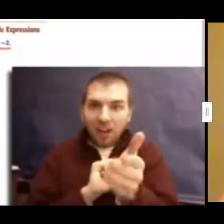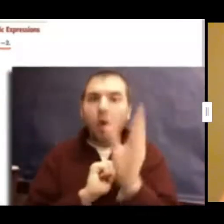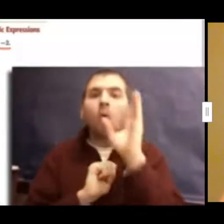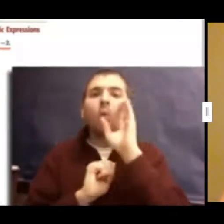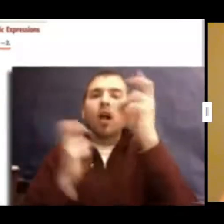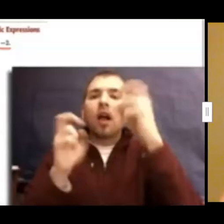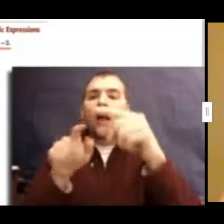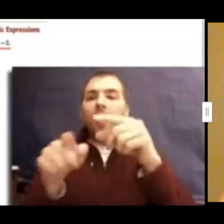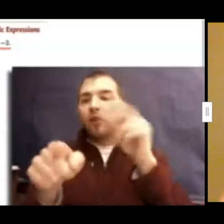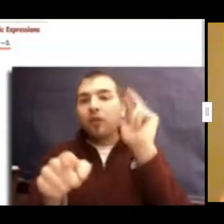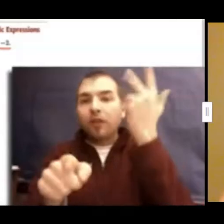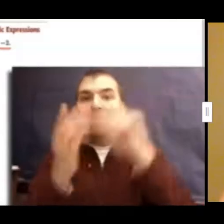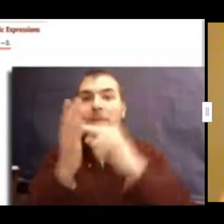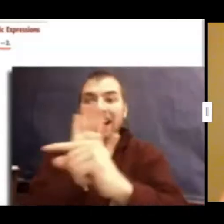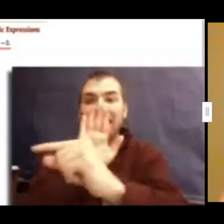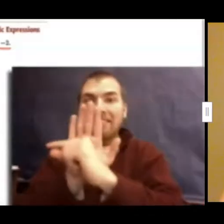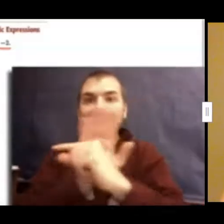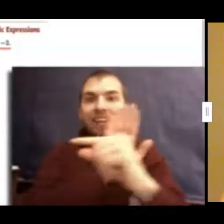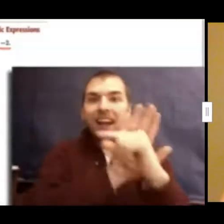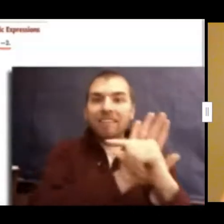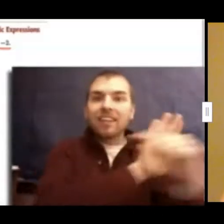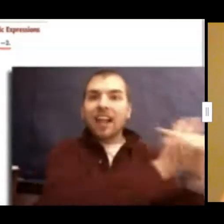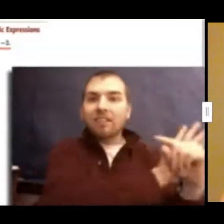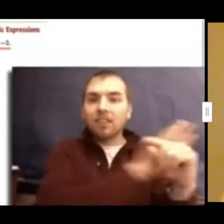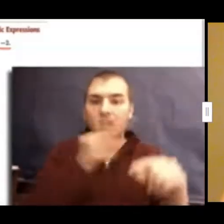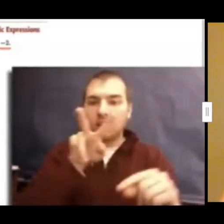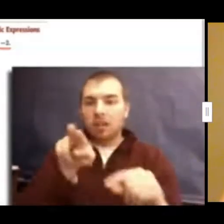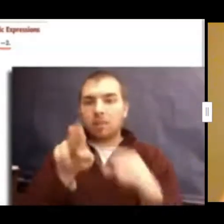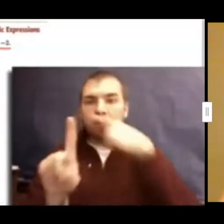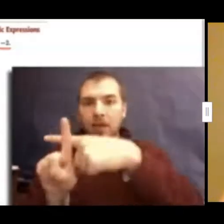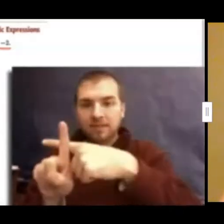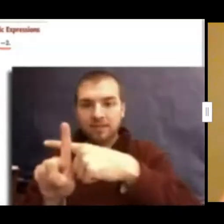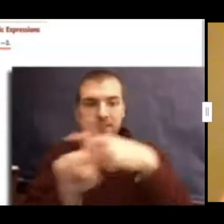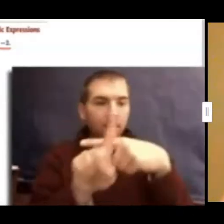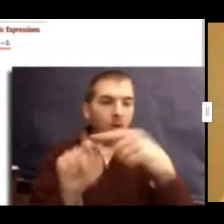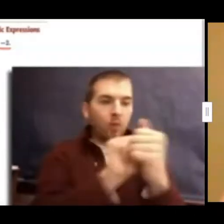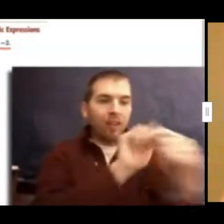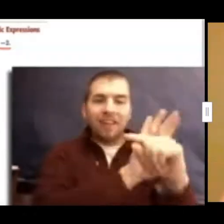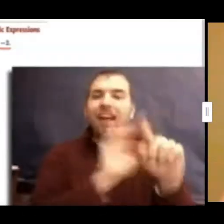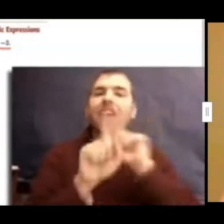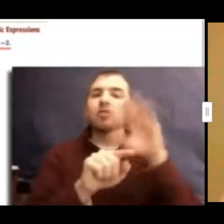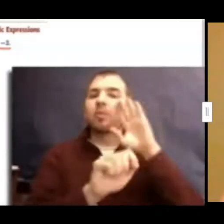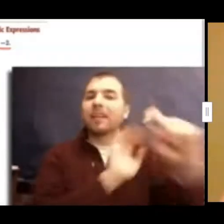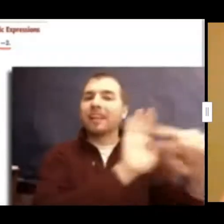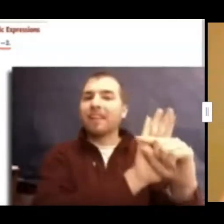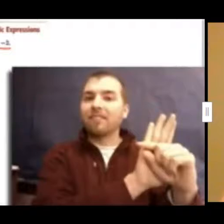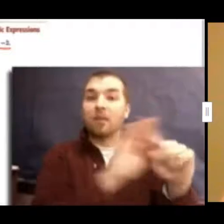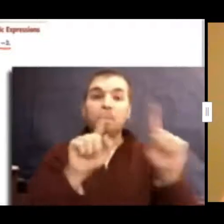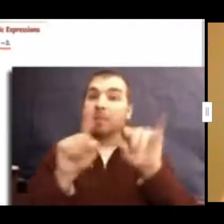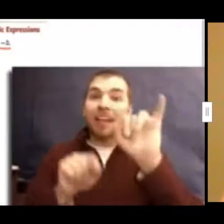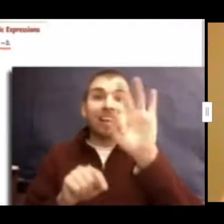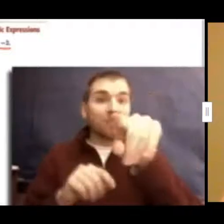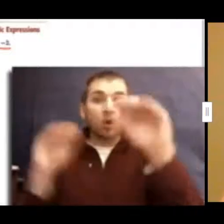answer will automatically be negative. This -2 to the 3rd power